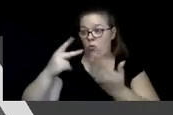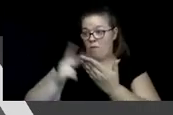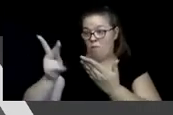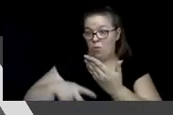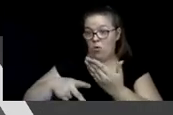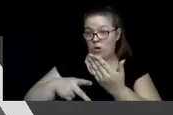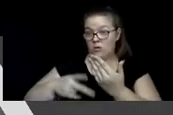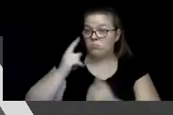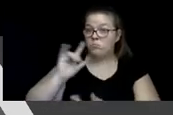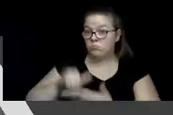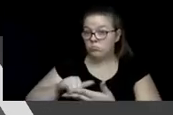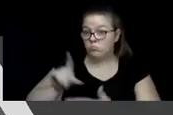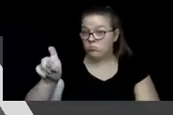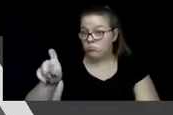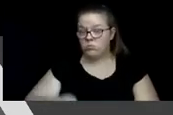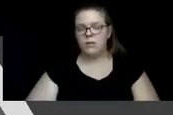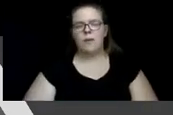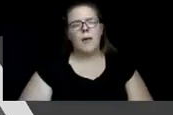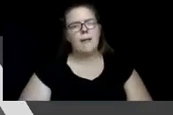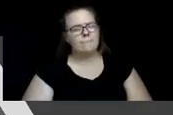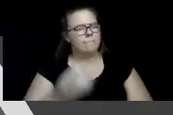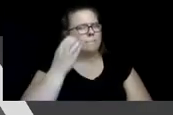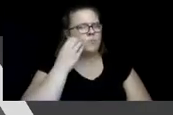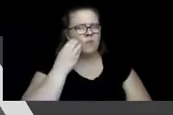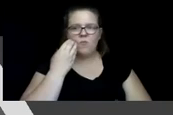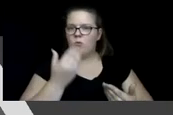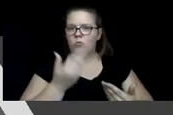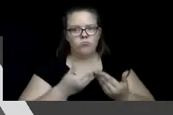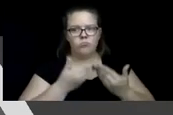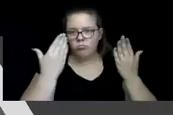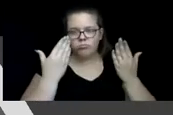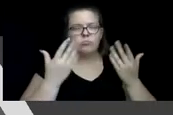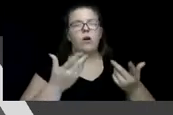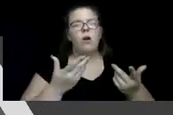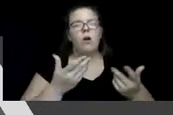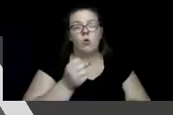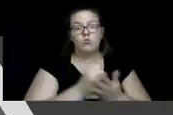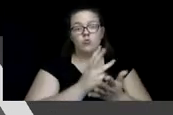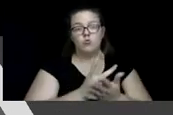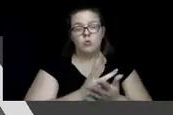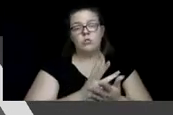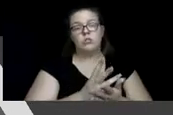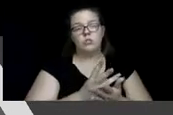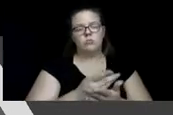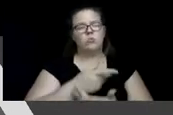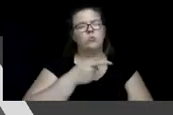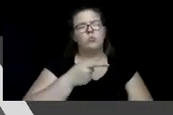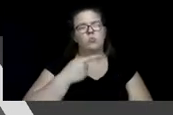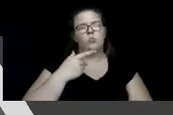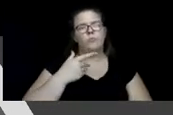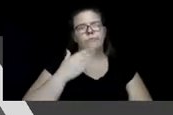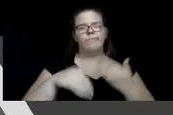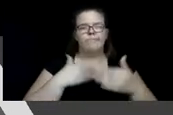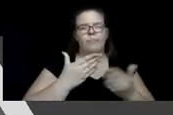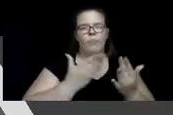devices? Not the cell phones. Cell phones, social worker we would go through any of the